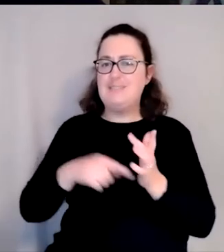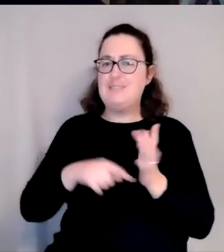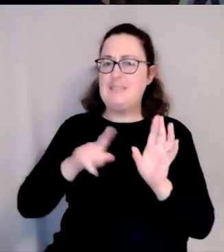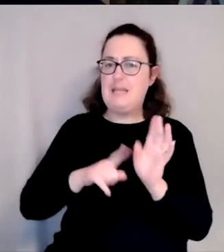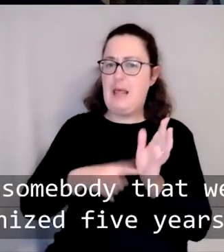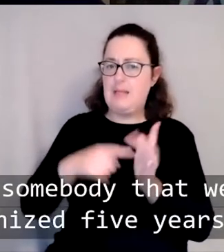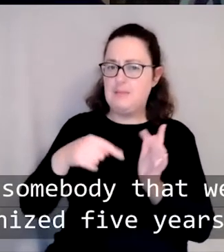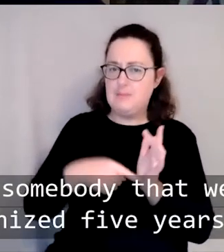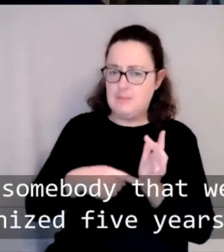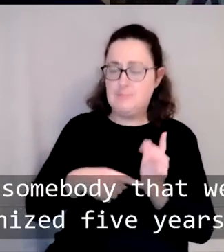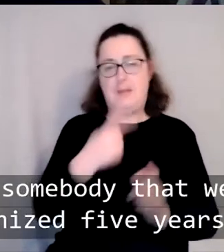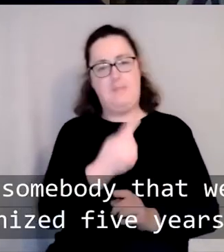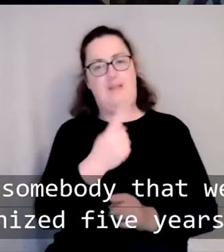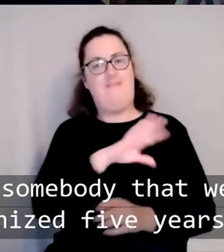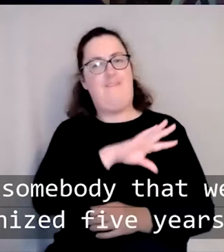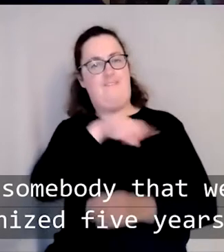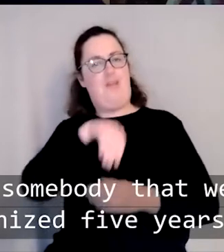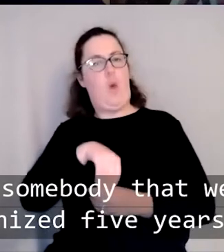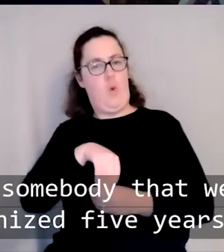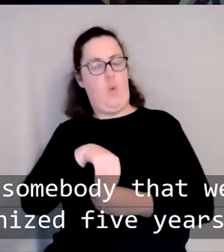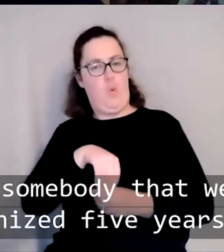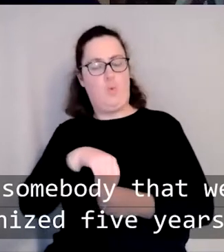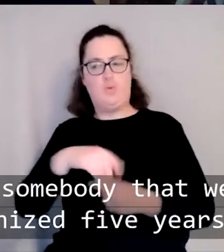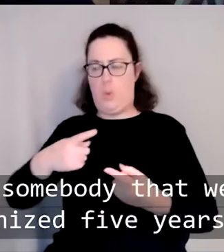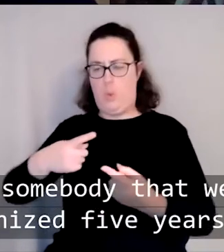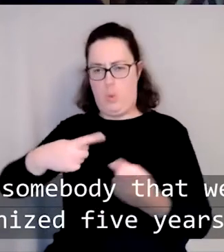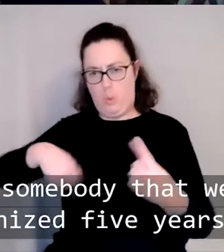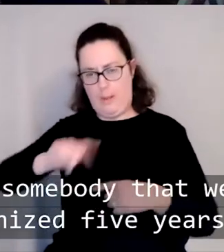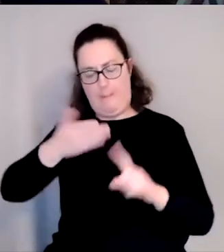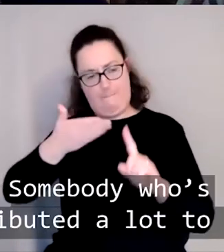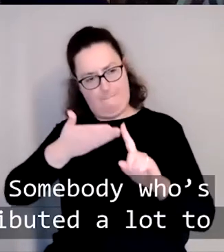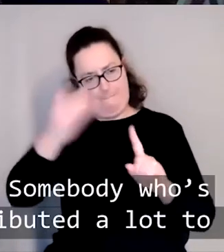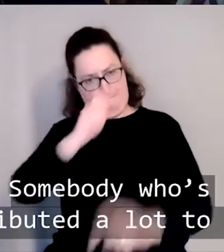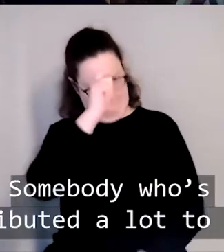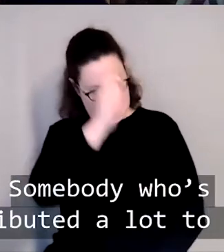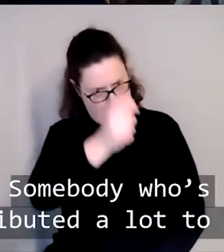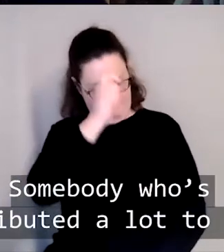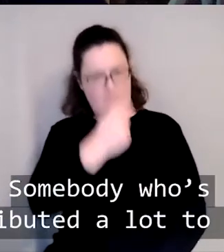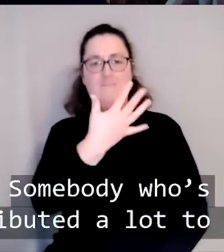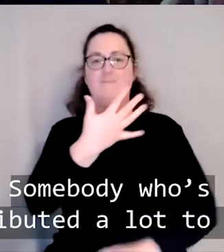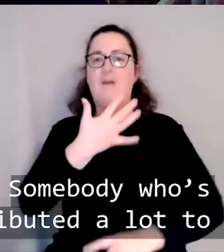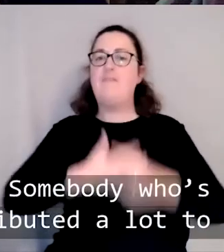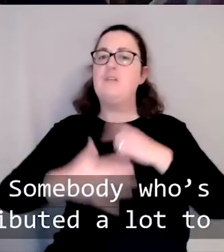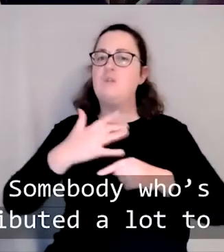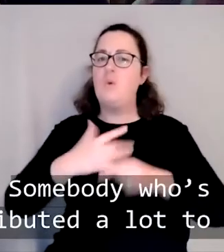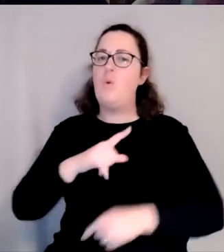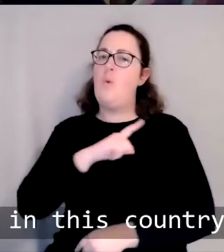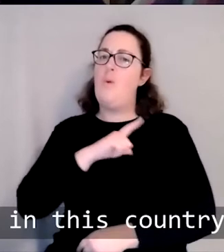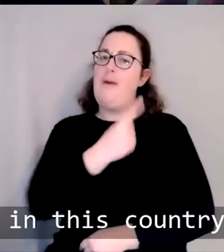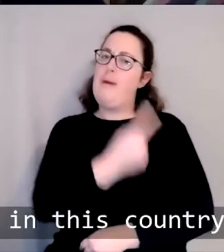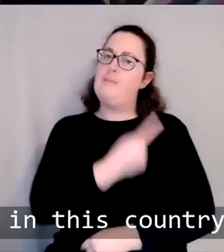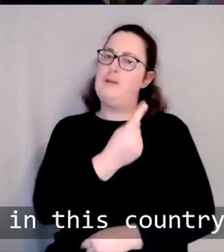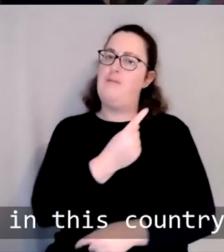college. He is somebody that we have recognized 5 years ago, somebody who's contributed a lot to